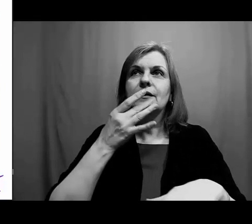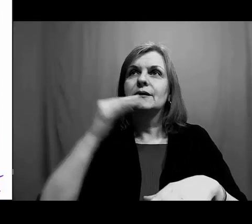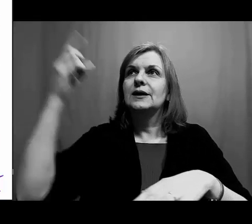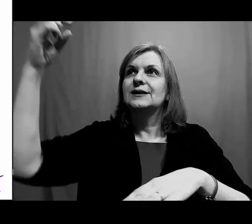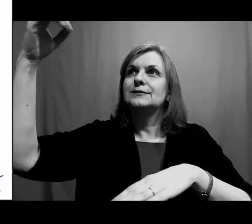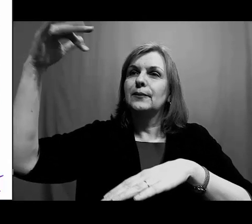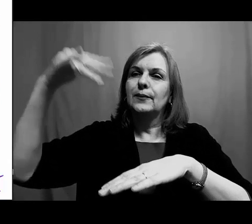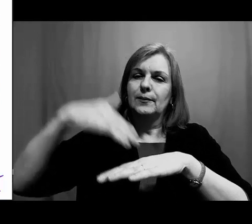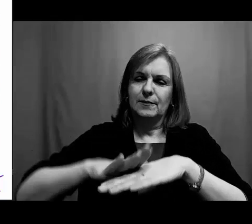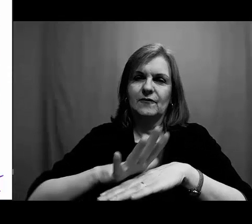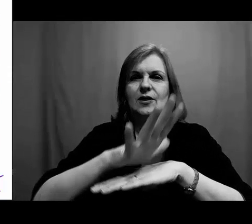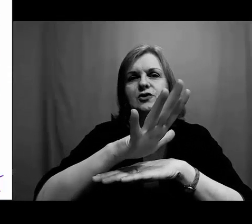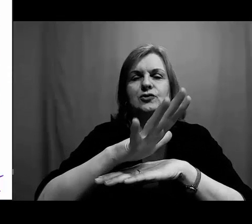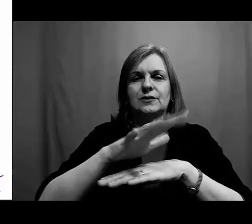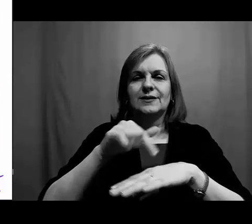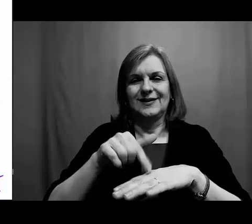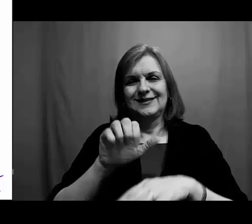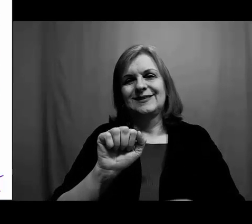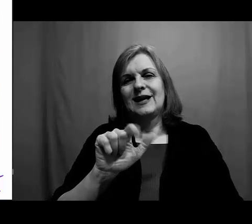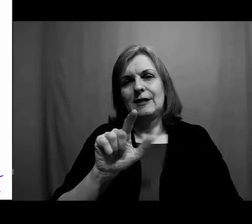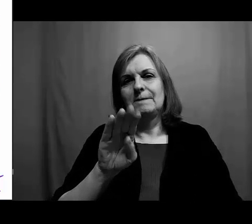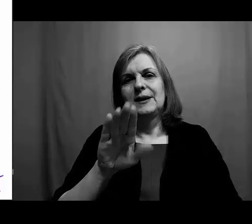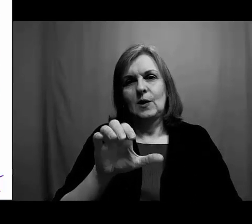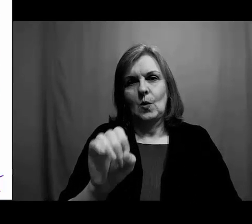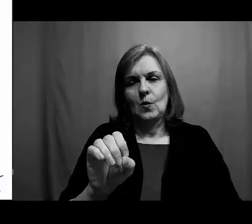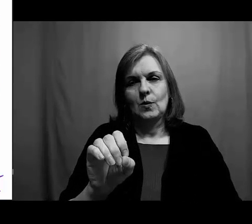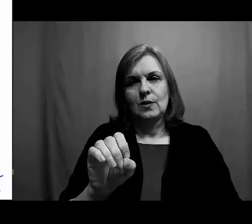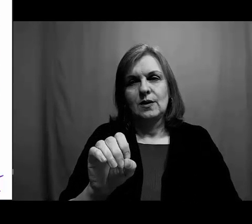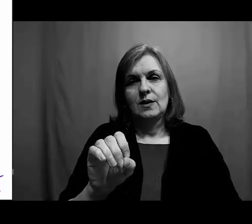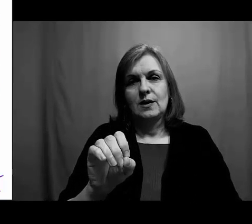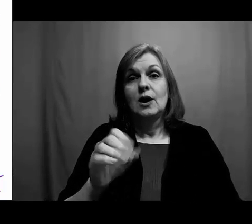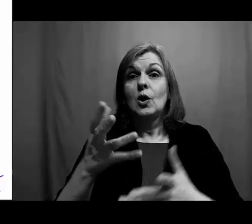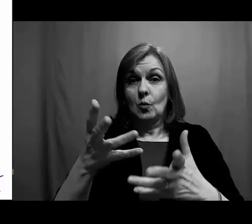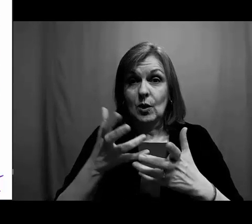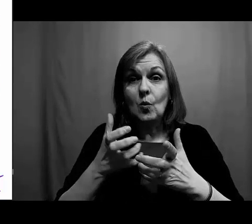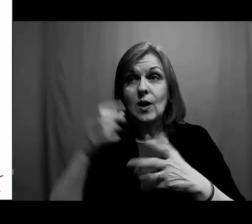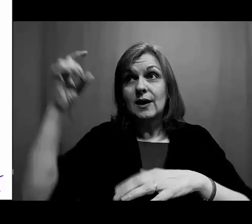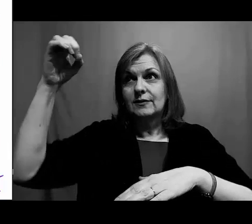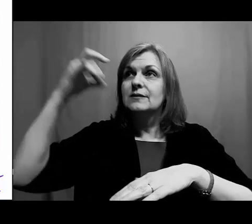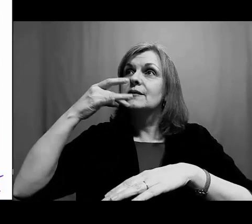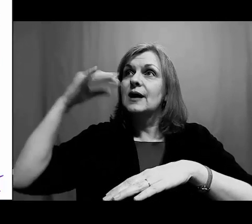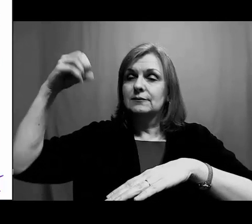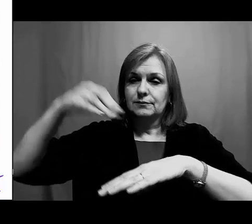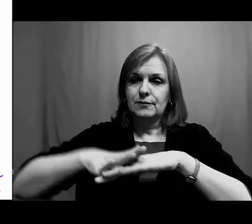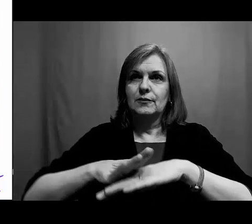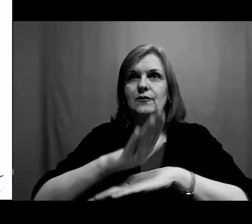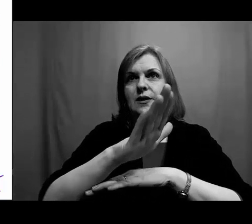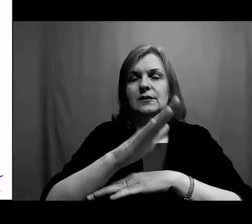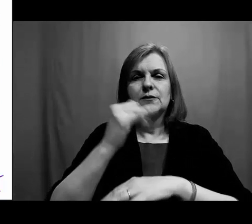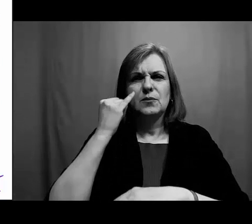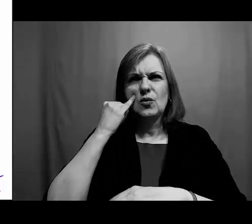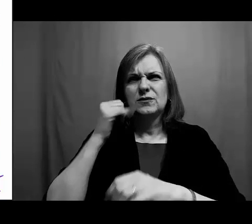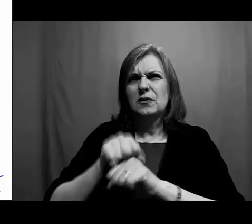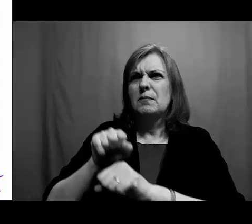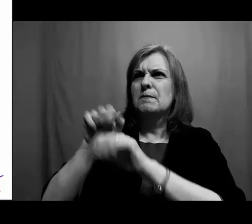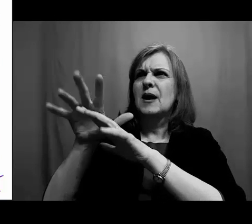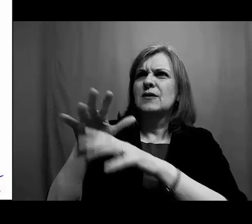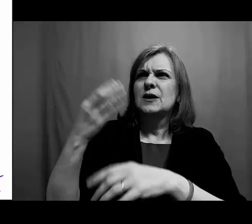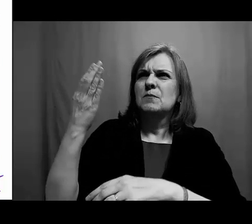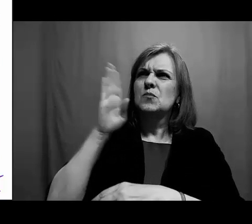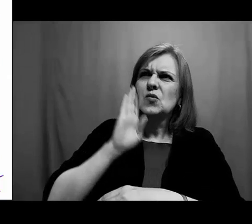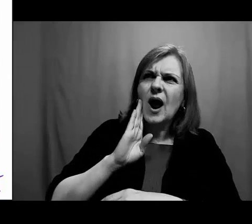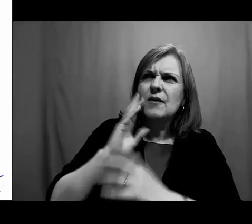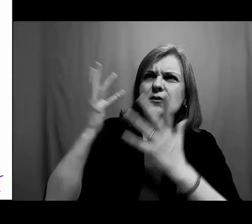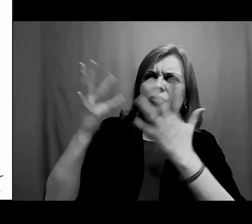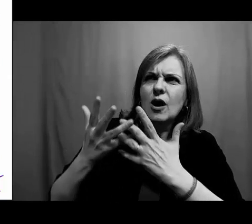the reflection of sunlight from those surfaces. What we want is the sunlight to reflect. If you are a big brown